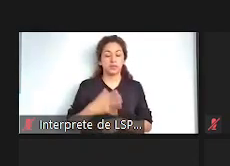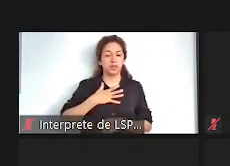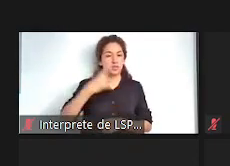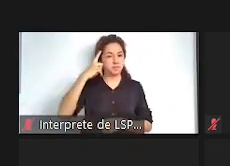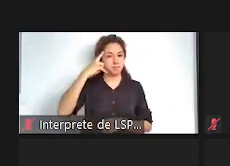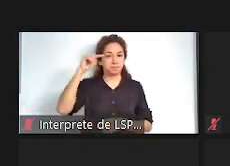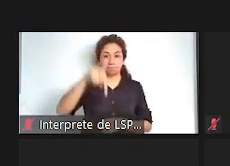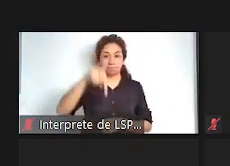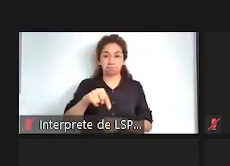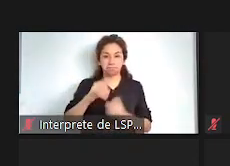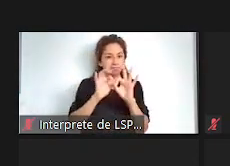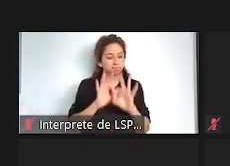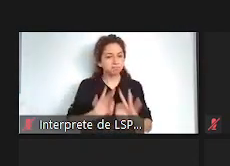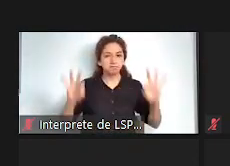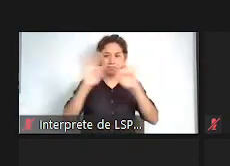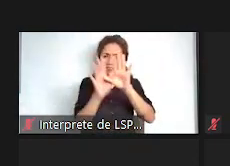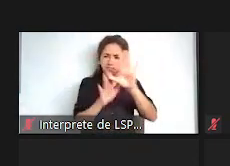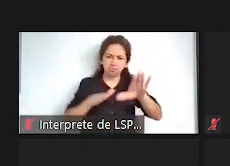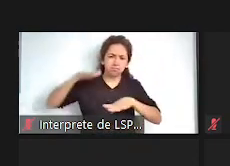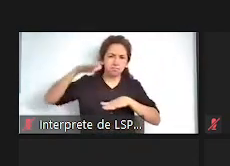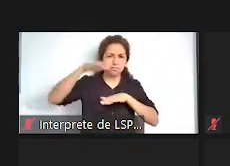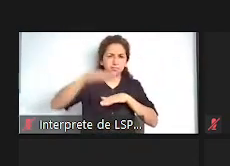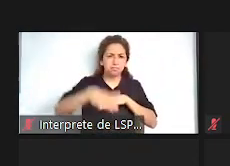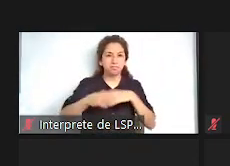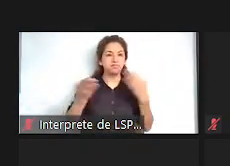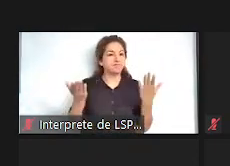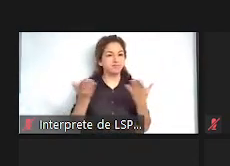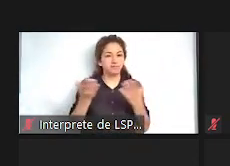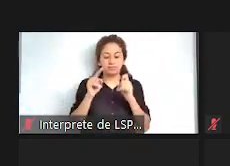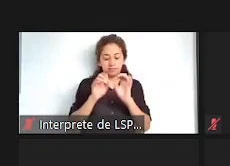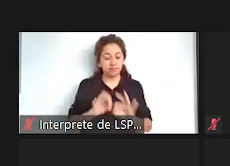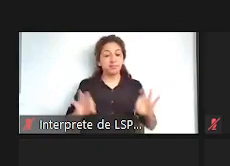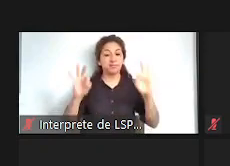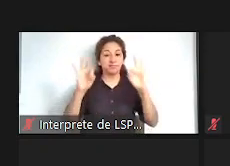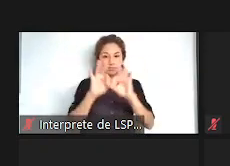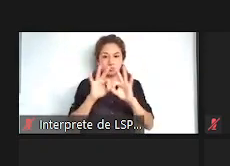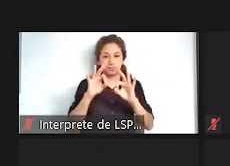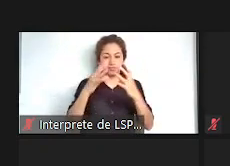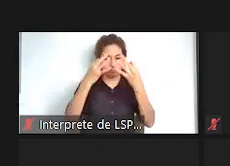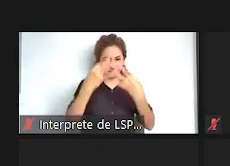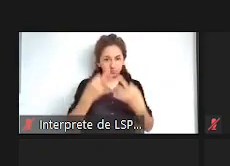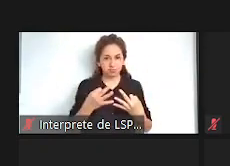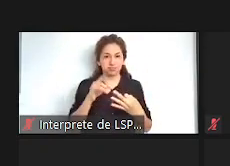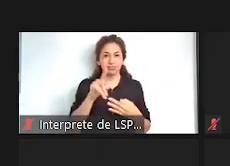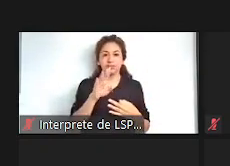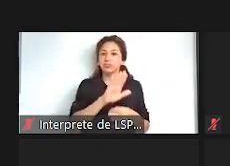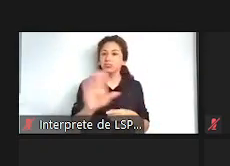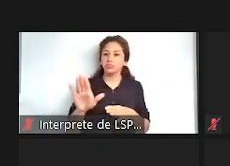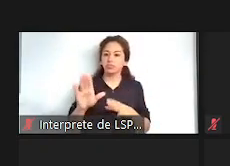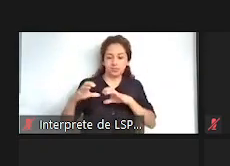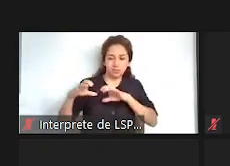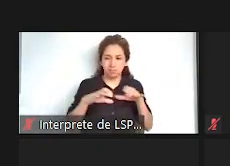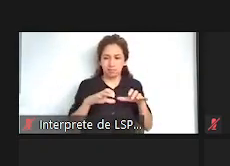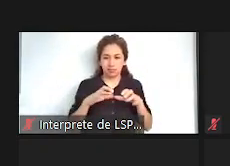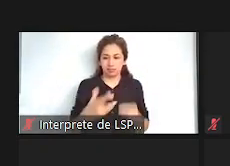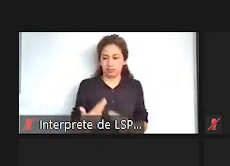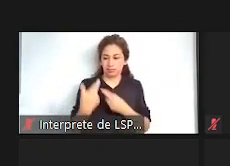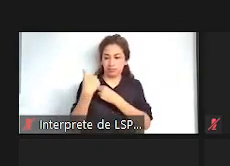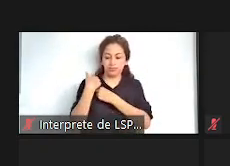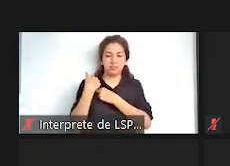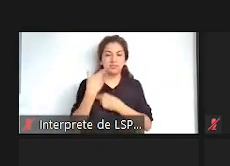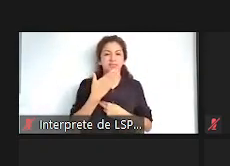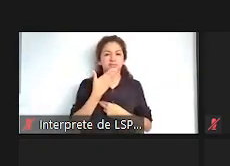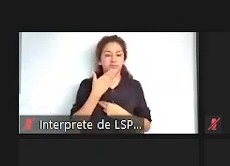the united nations i think we think that this very important step gives a predictability on actions